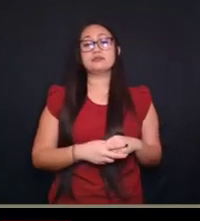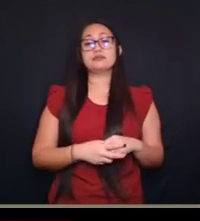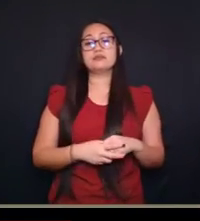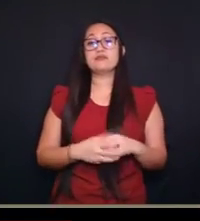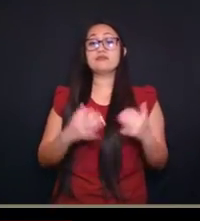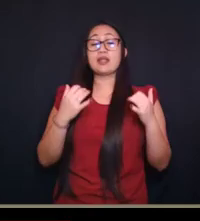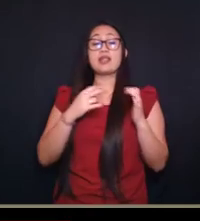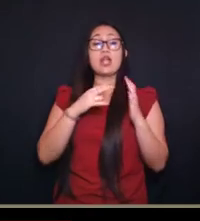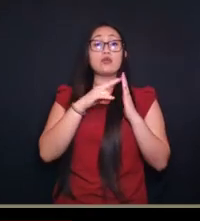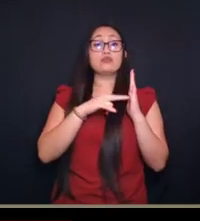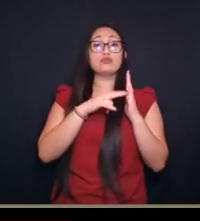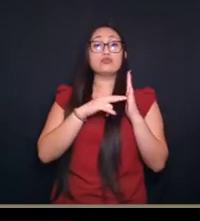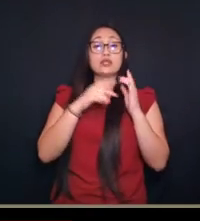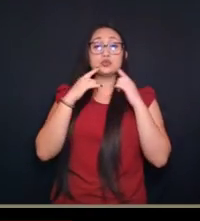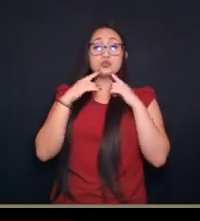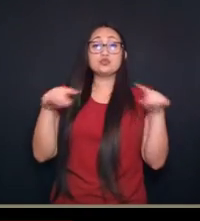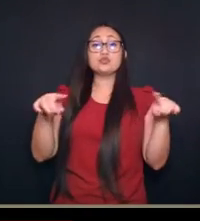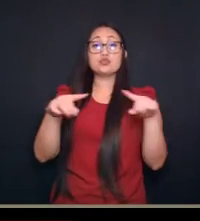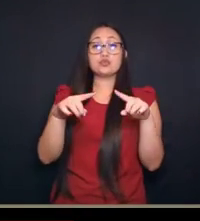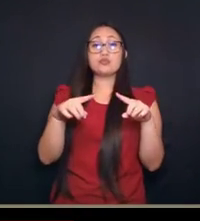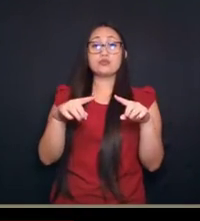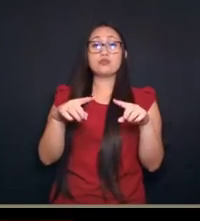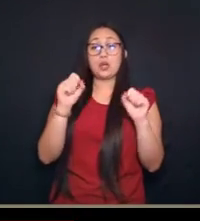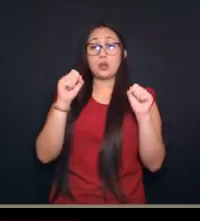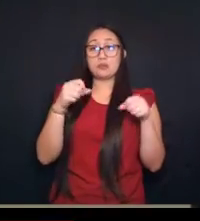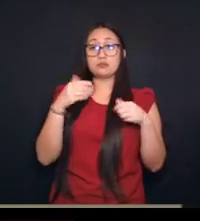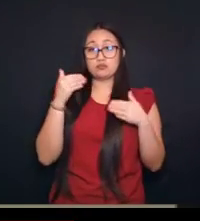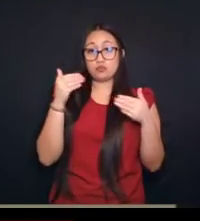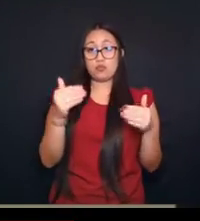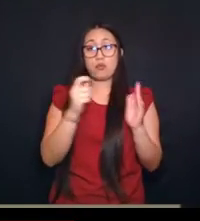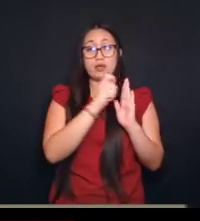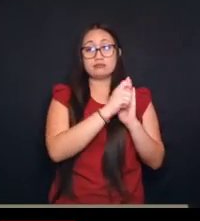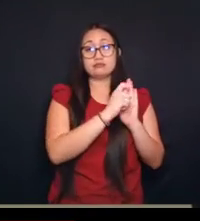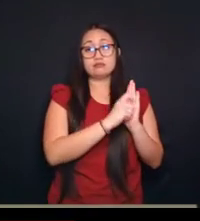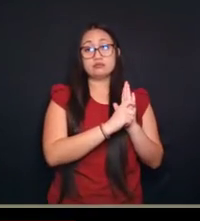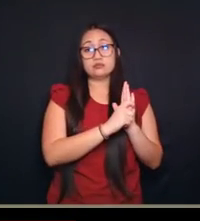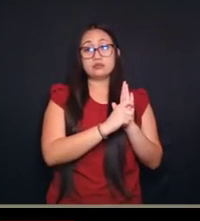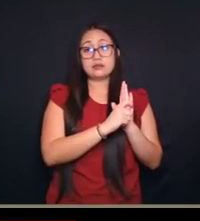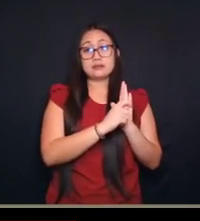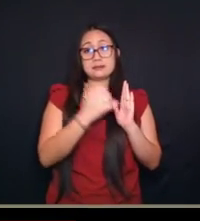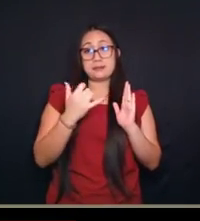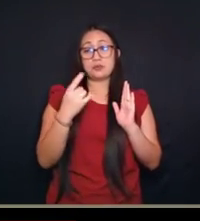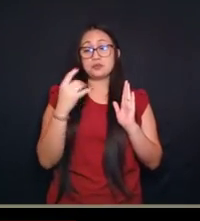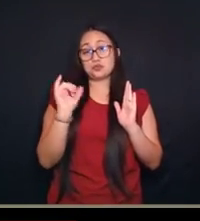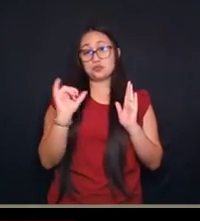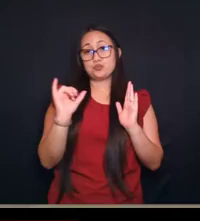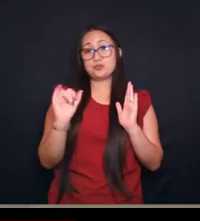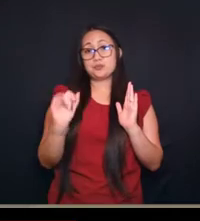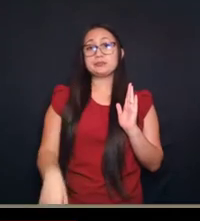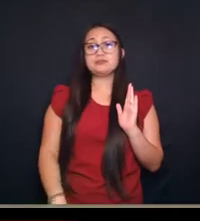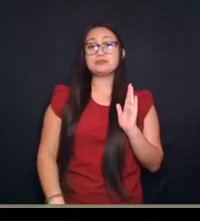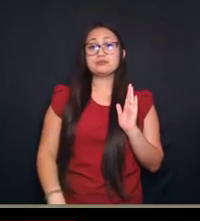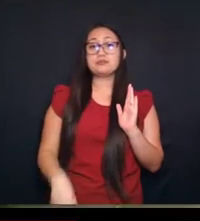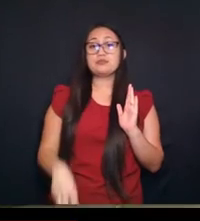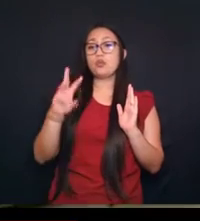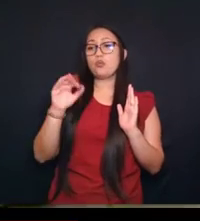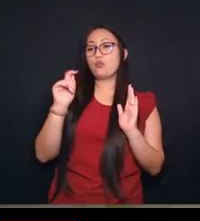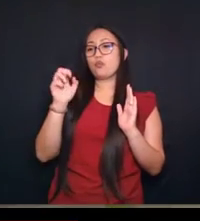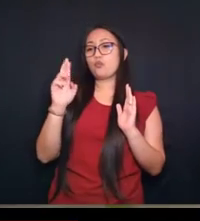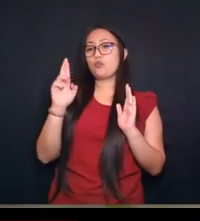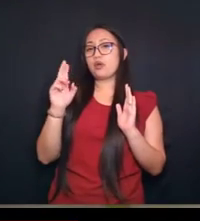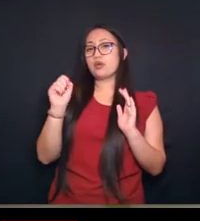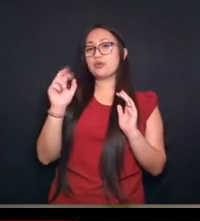to you. Feel free to also mark something if you don't feel you got it on your read. Feel free to mark it at this time. Water